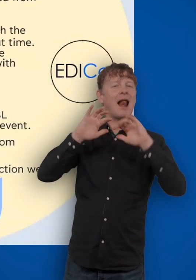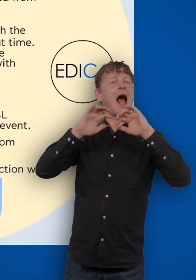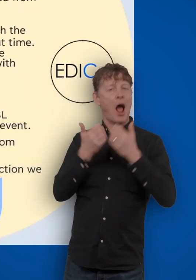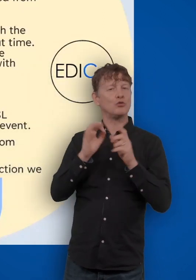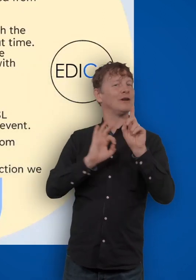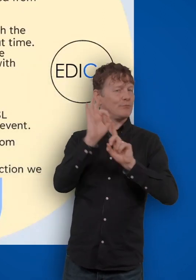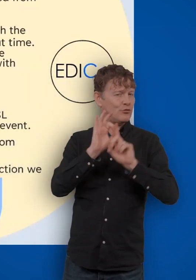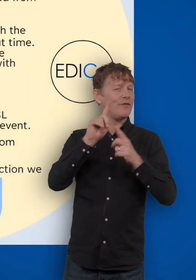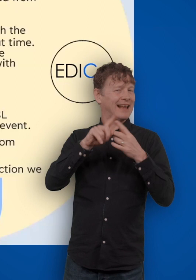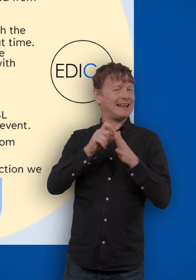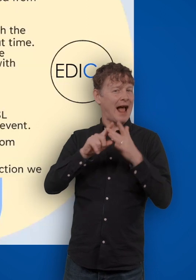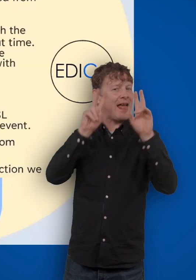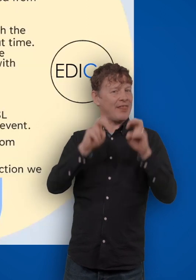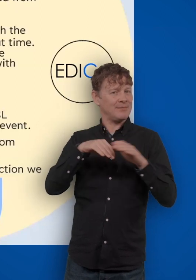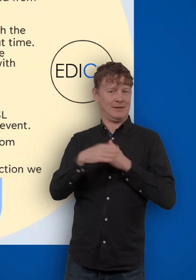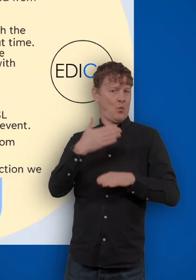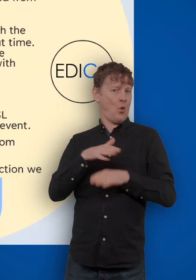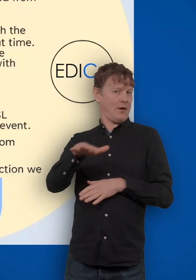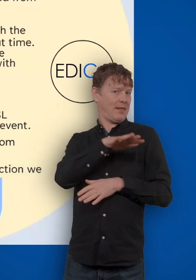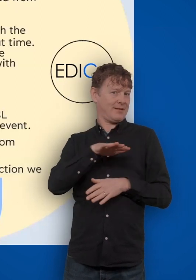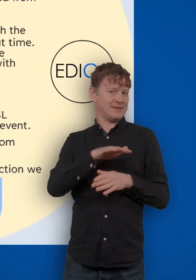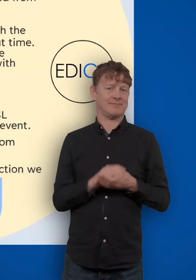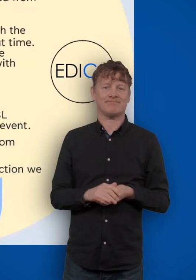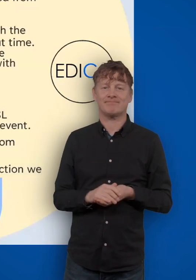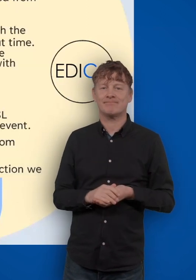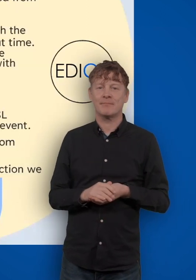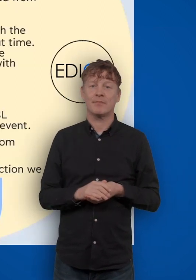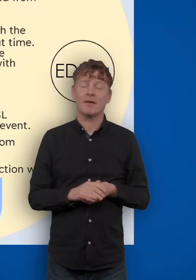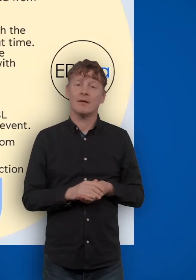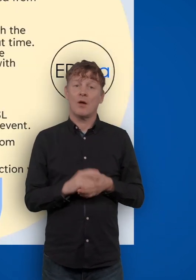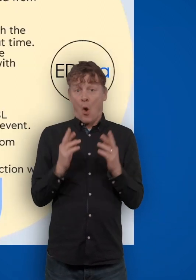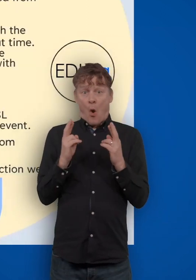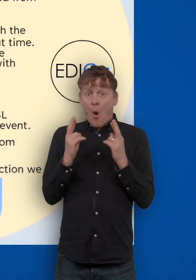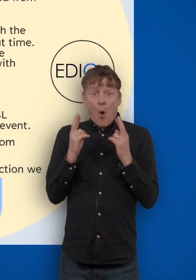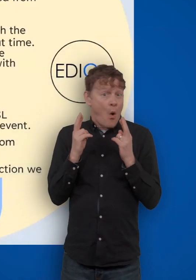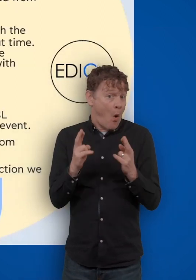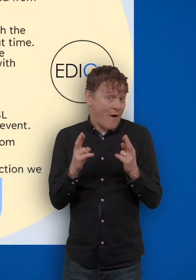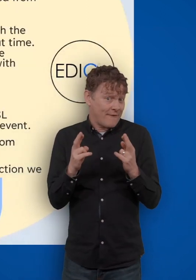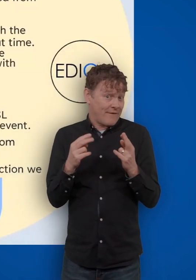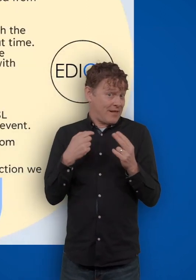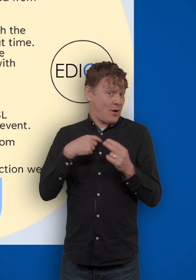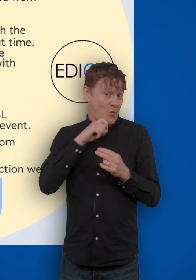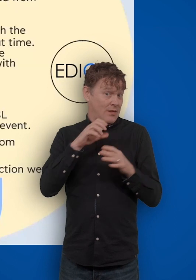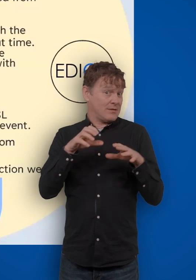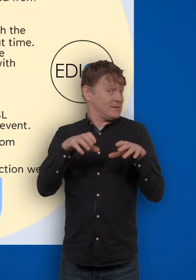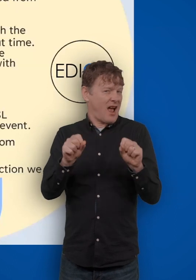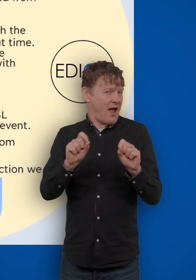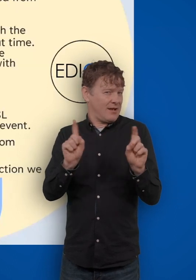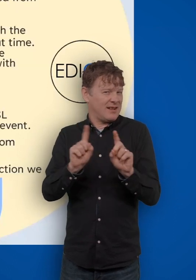improve EDI themes in the workplace around them. What we're going to hopefully do here is start by